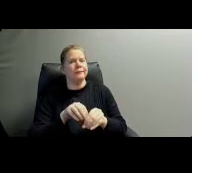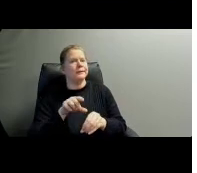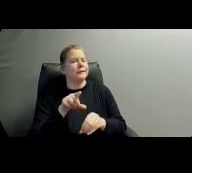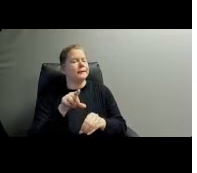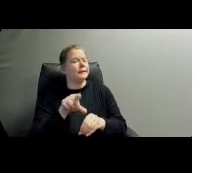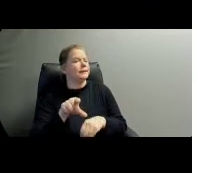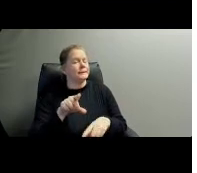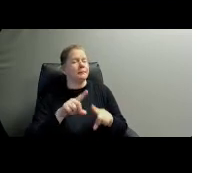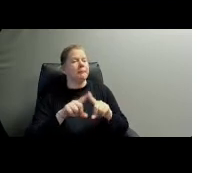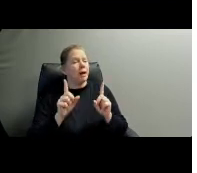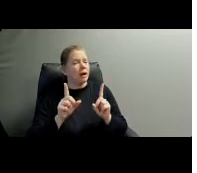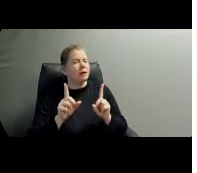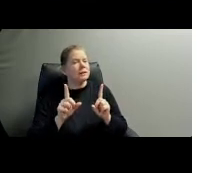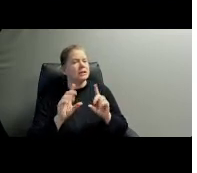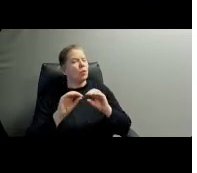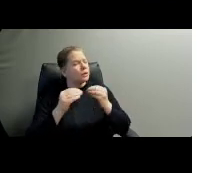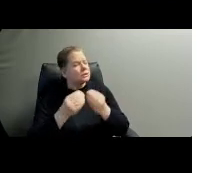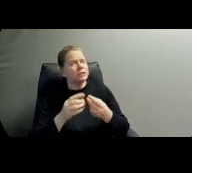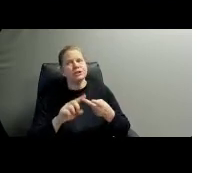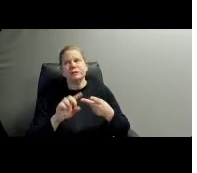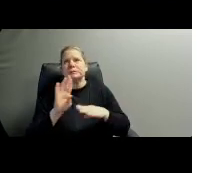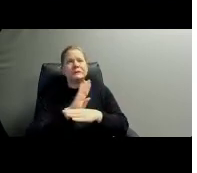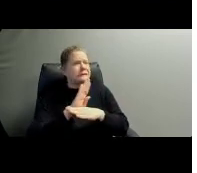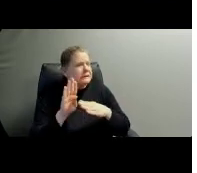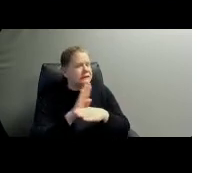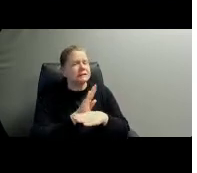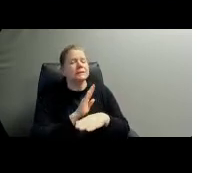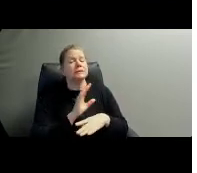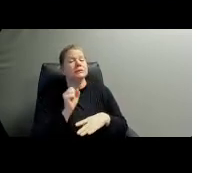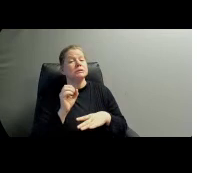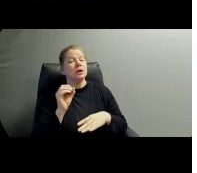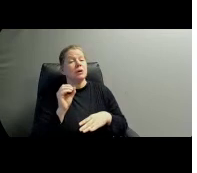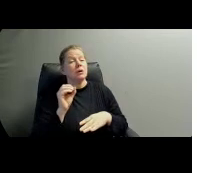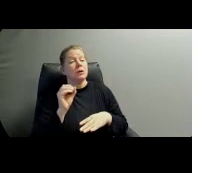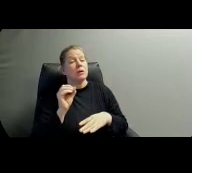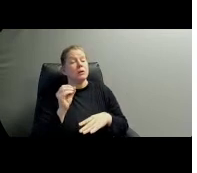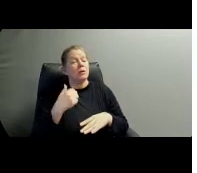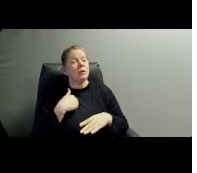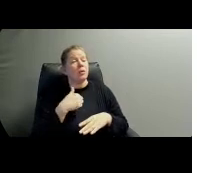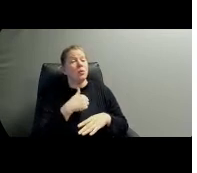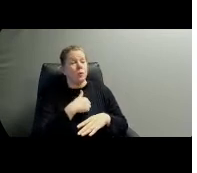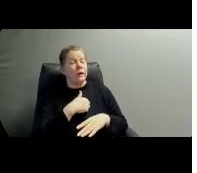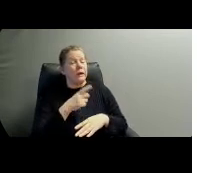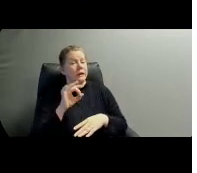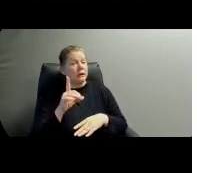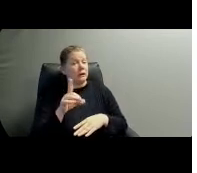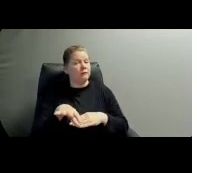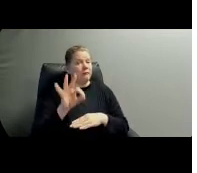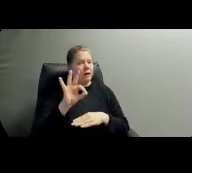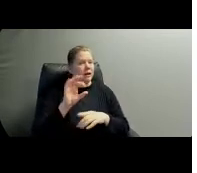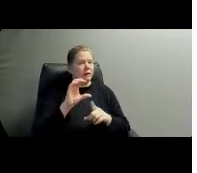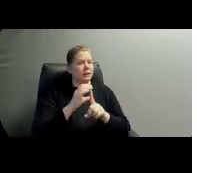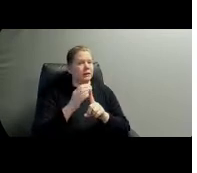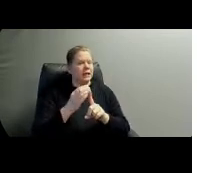framework. It is more of organizations or business entities, right? So we are looking at a use case where we have